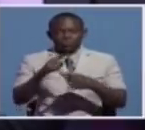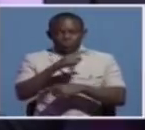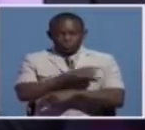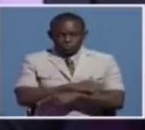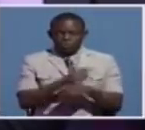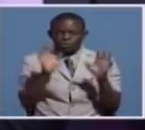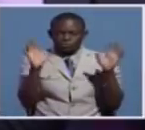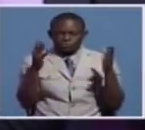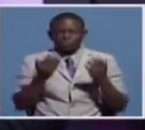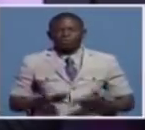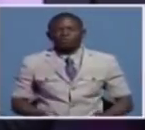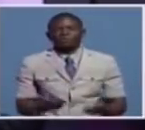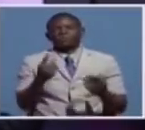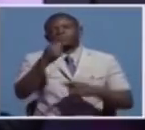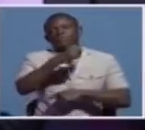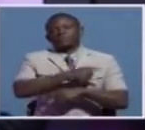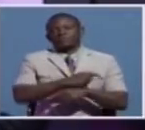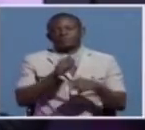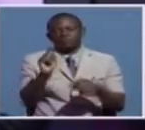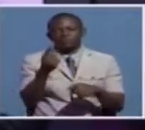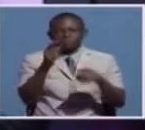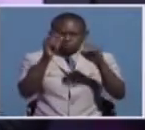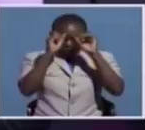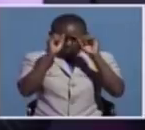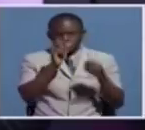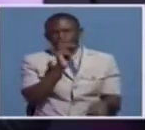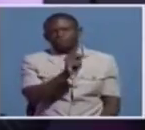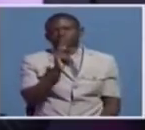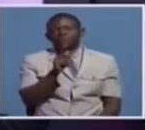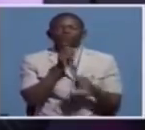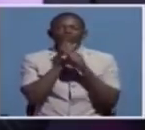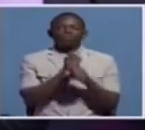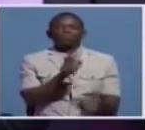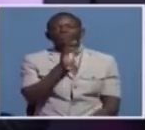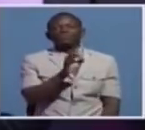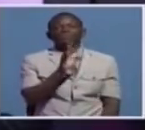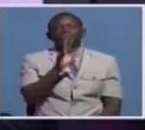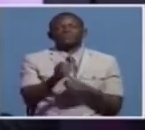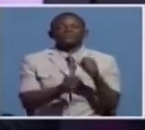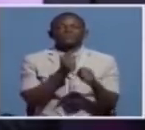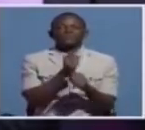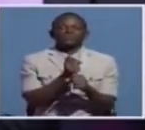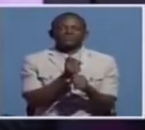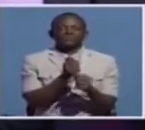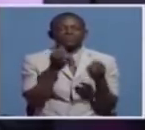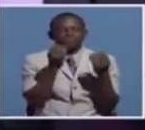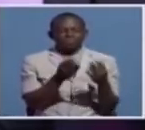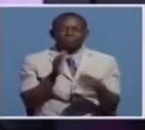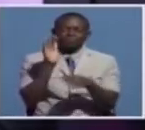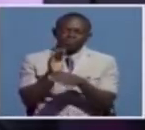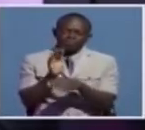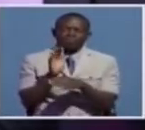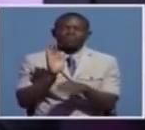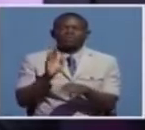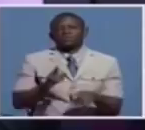Kenneth Kaunda, as he turns 95 years. Much has been said about him and his public life, and much is yet to